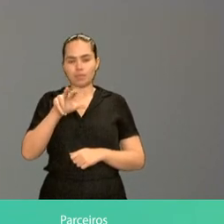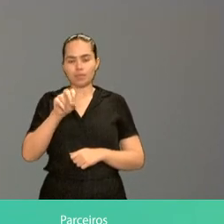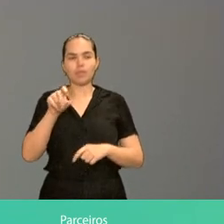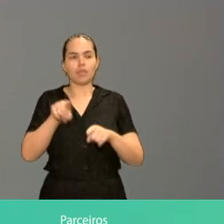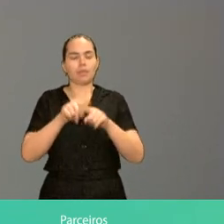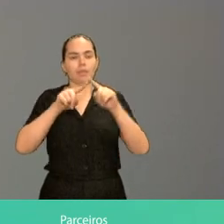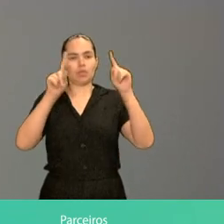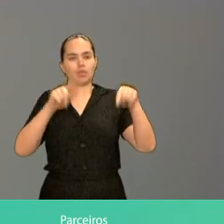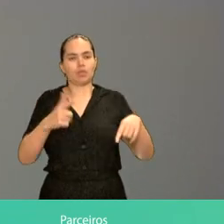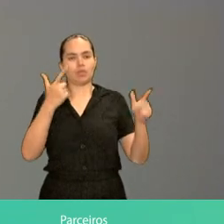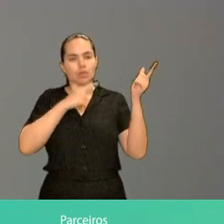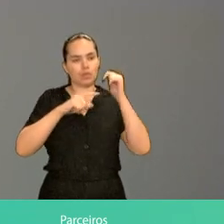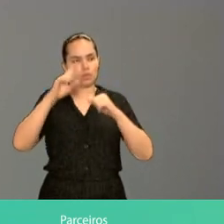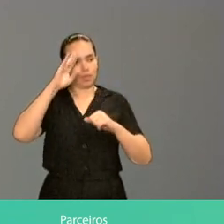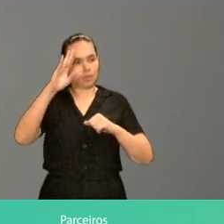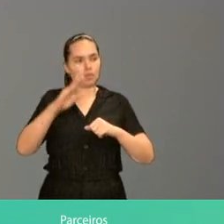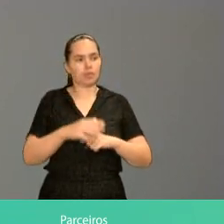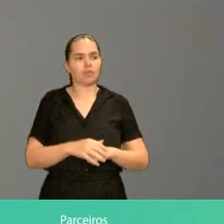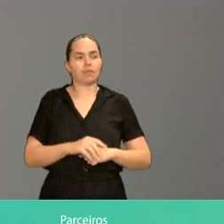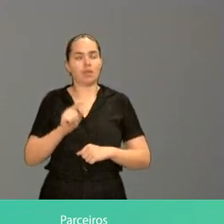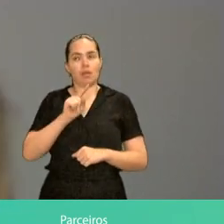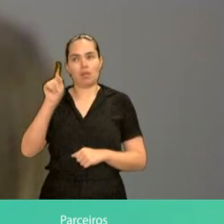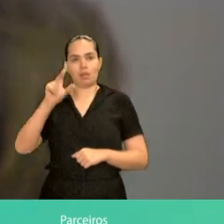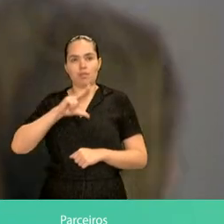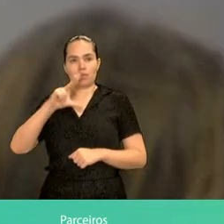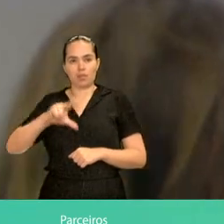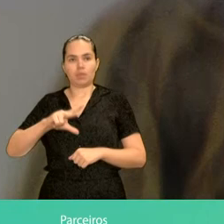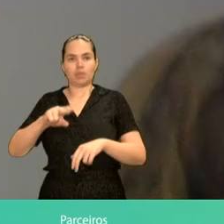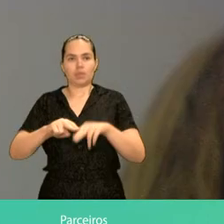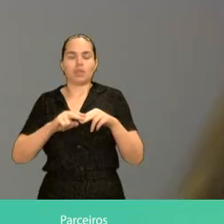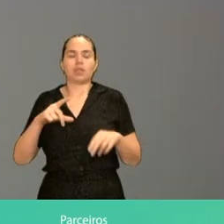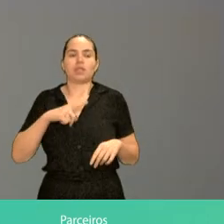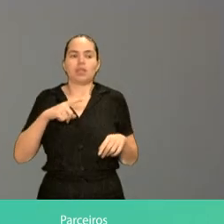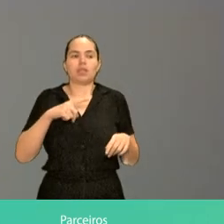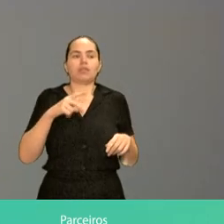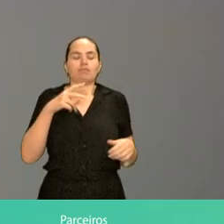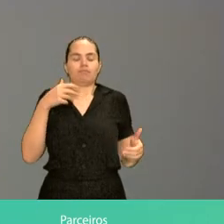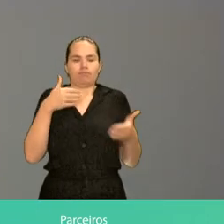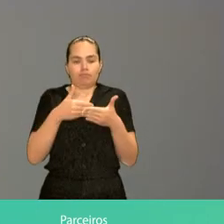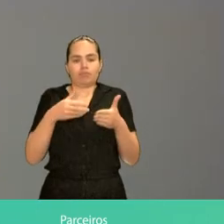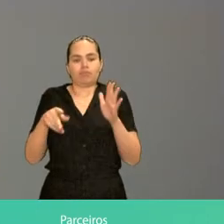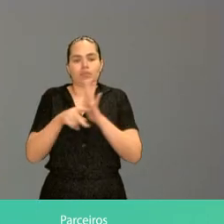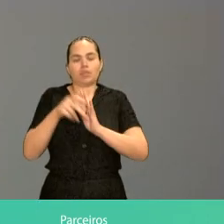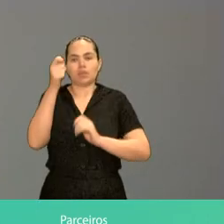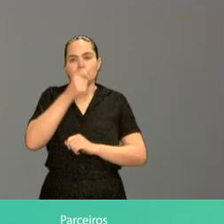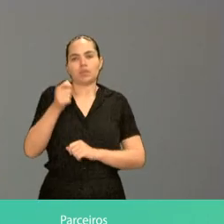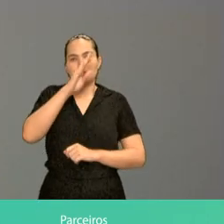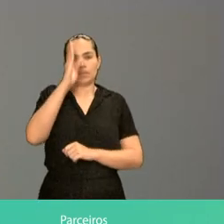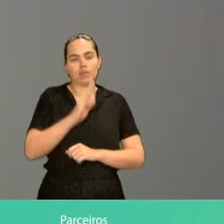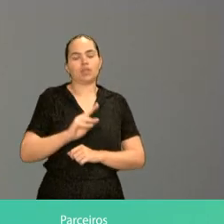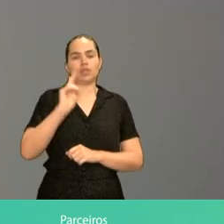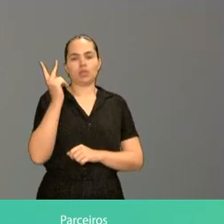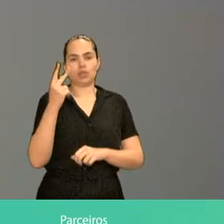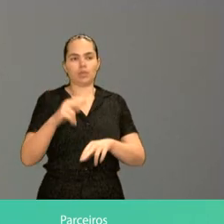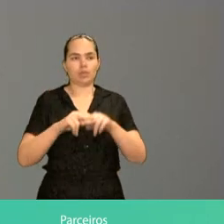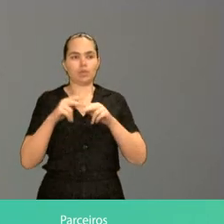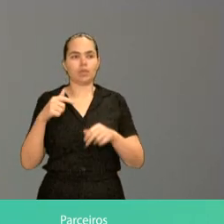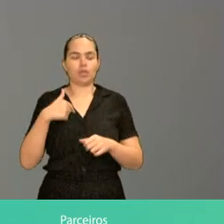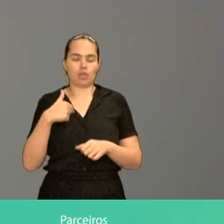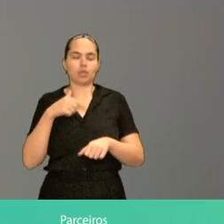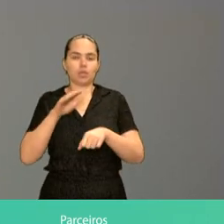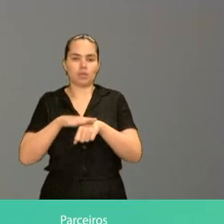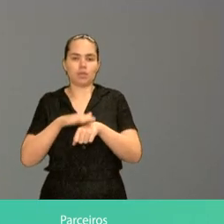they know better than me. And Portugal is close to the Brazilian Association of Hydrogen, or for